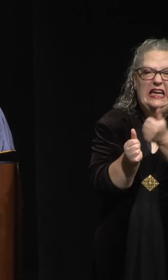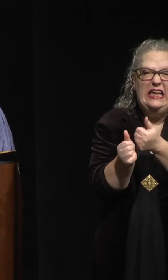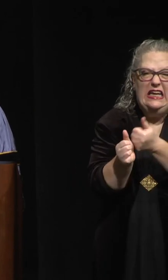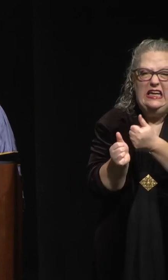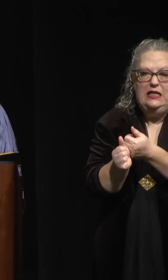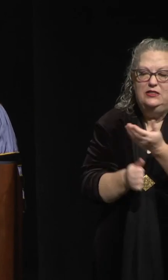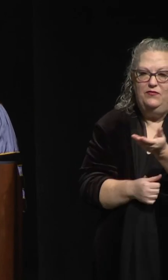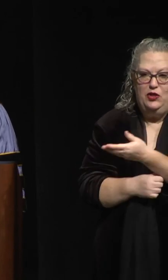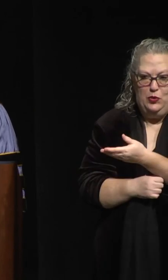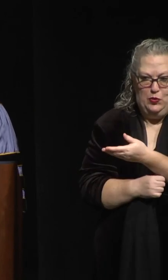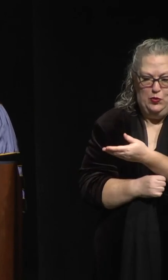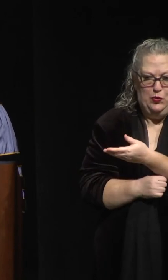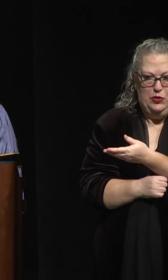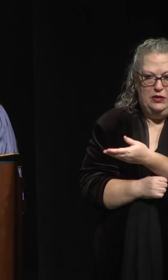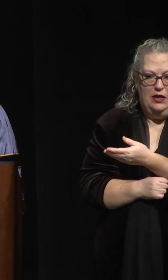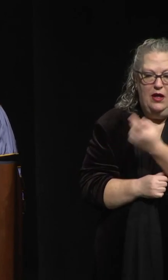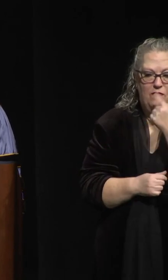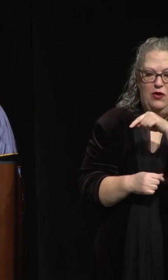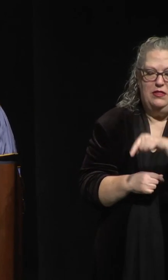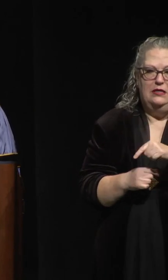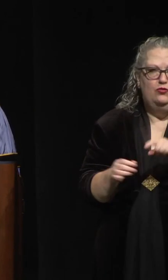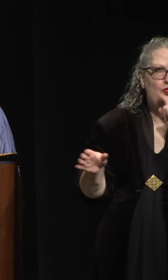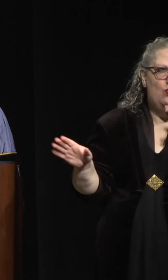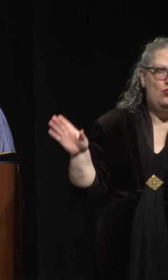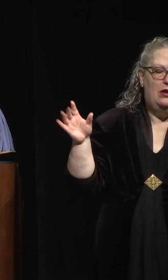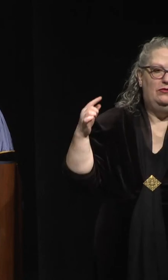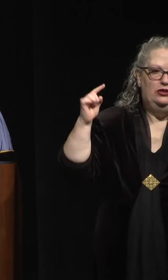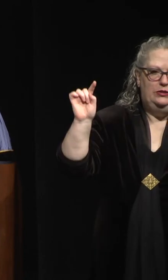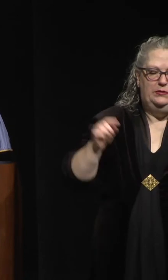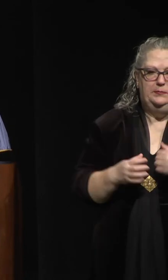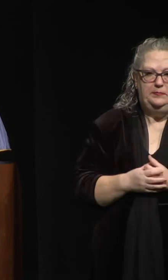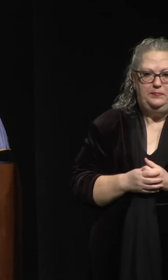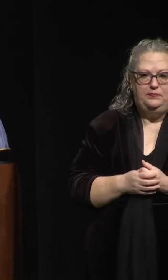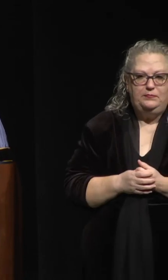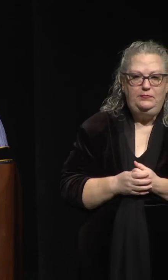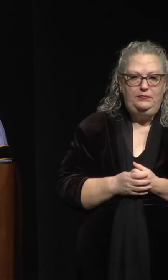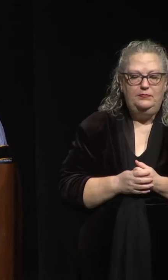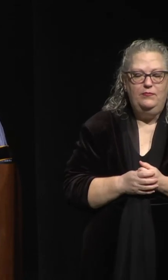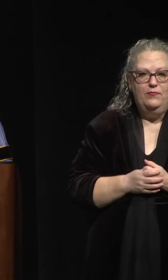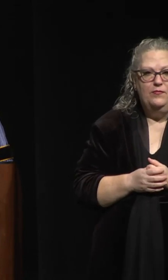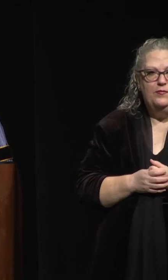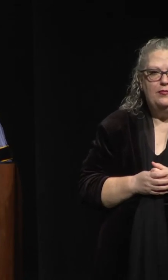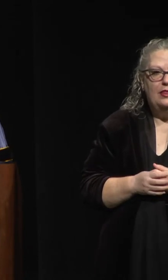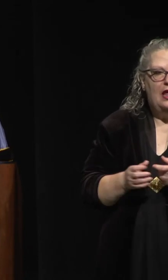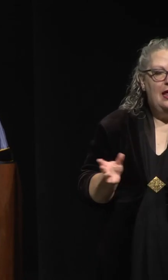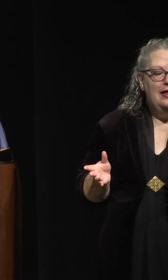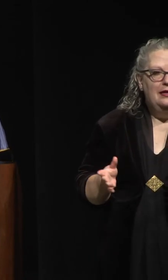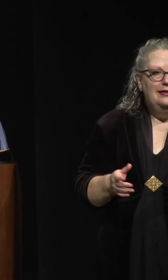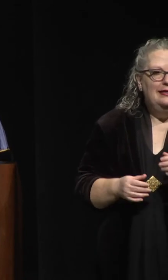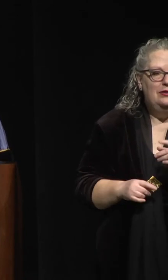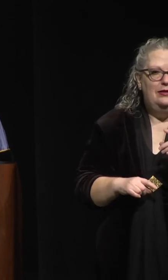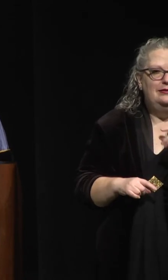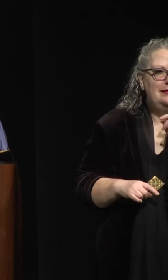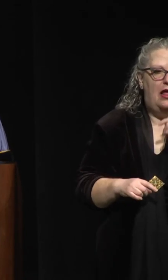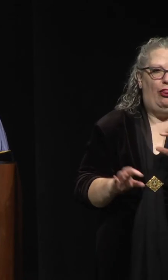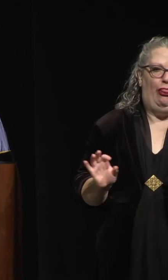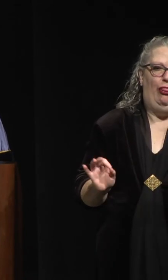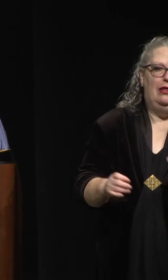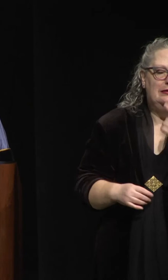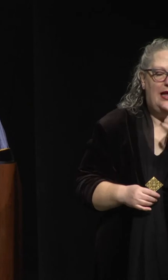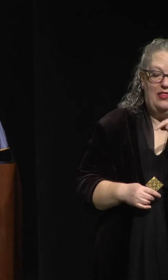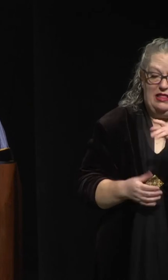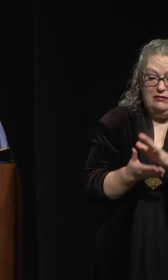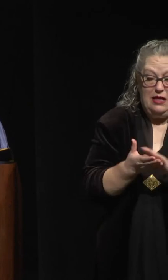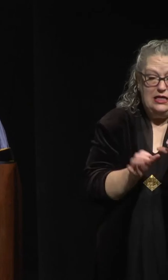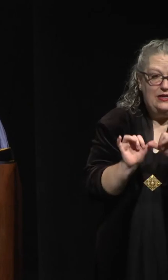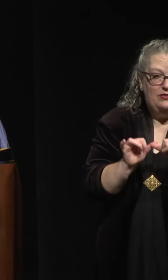each one of you on this tremendous achievement. It's no understatement to say that this College